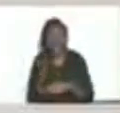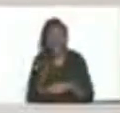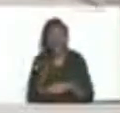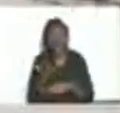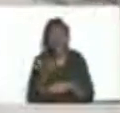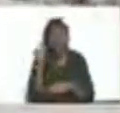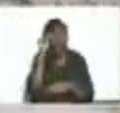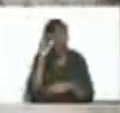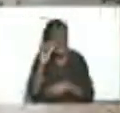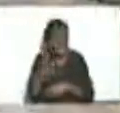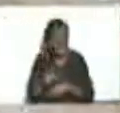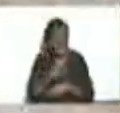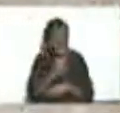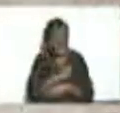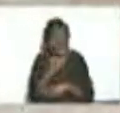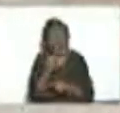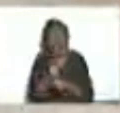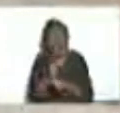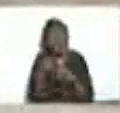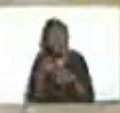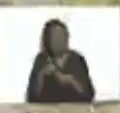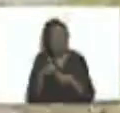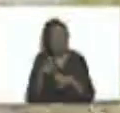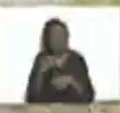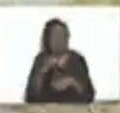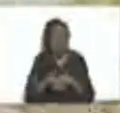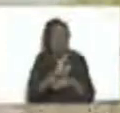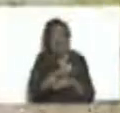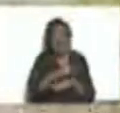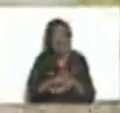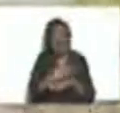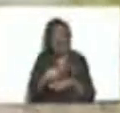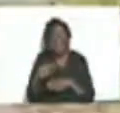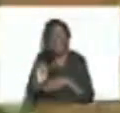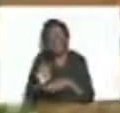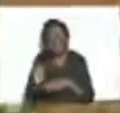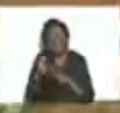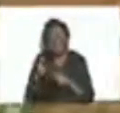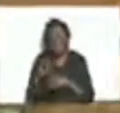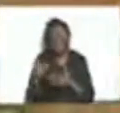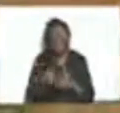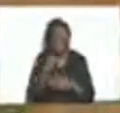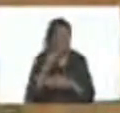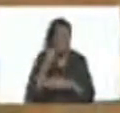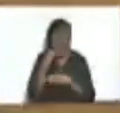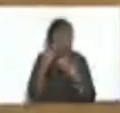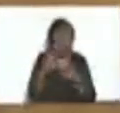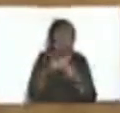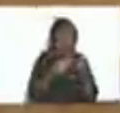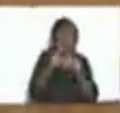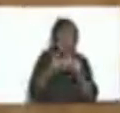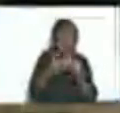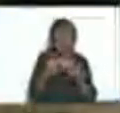says work is happening on Abaco and parts of eastern Grand Bahama. New homes have been built, many repaired, and residents are being